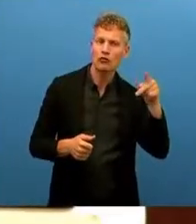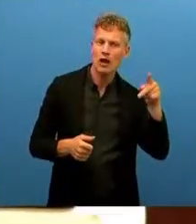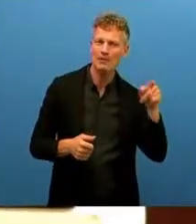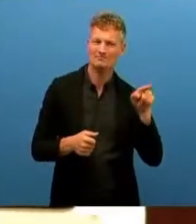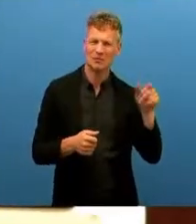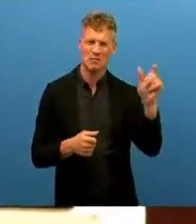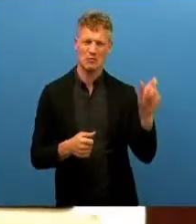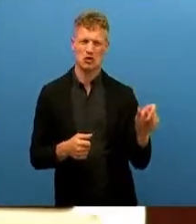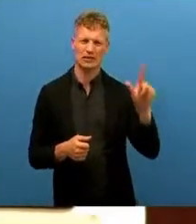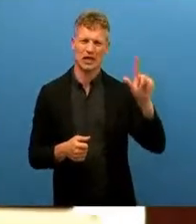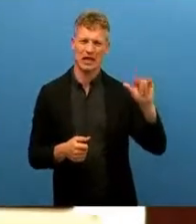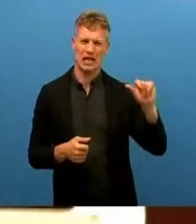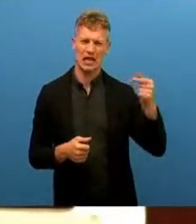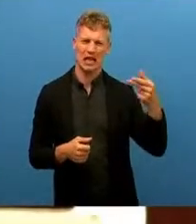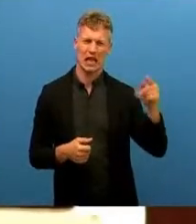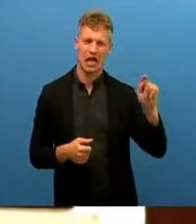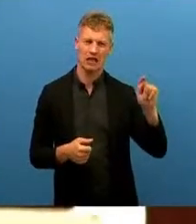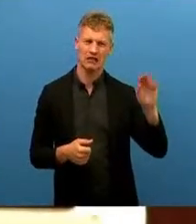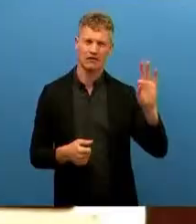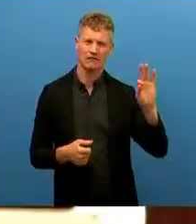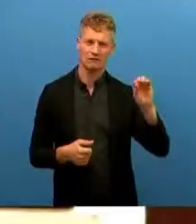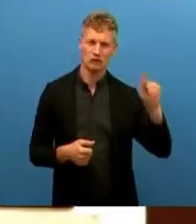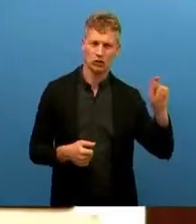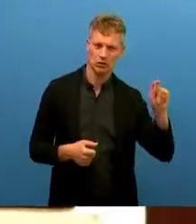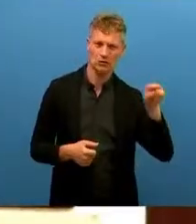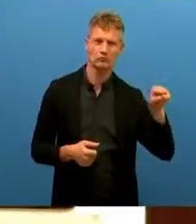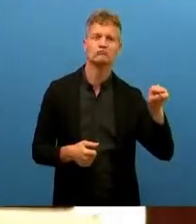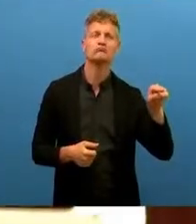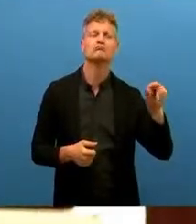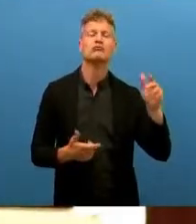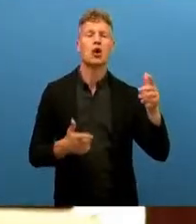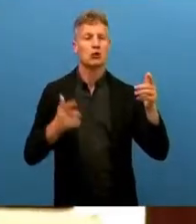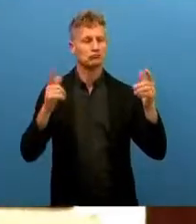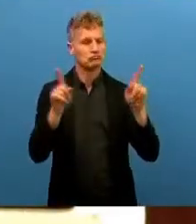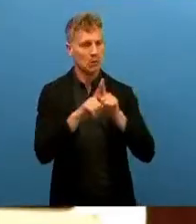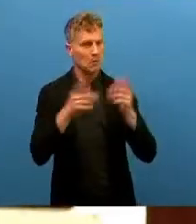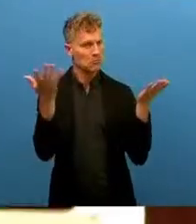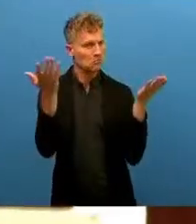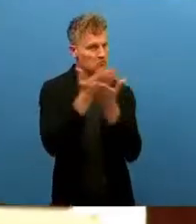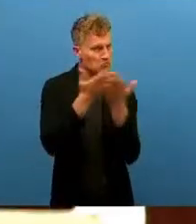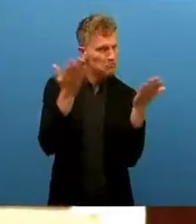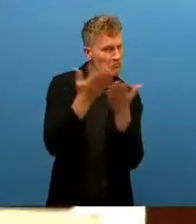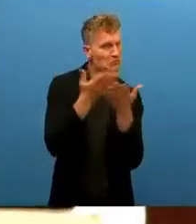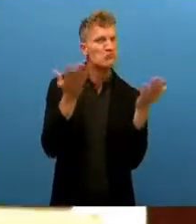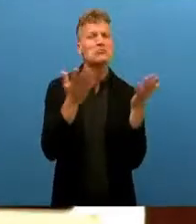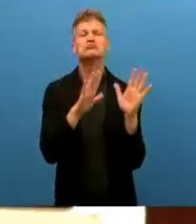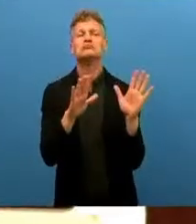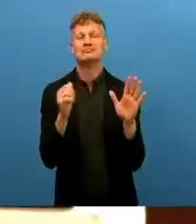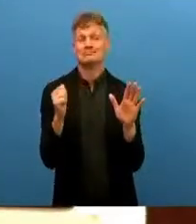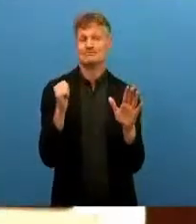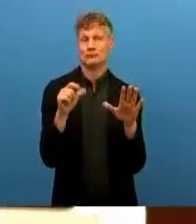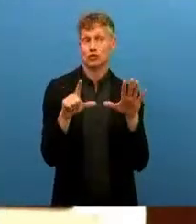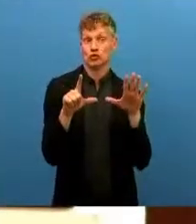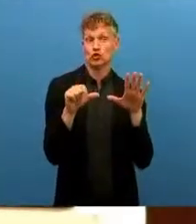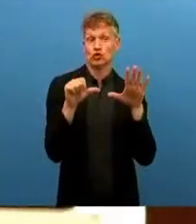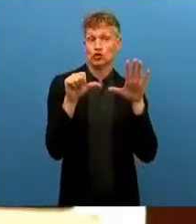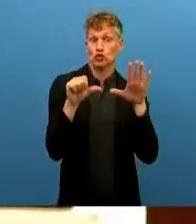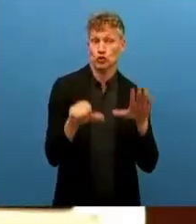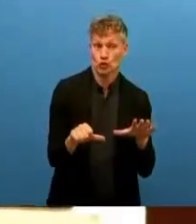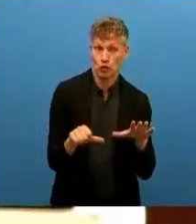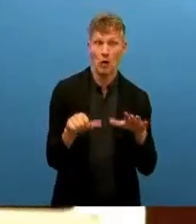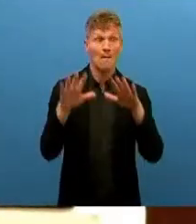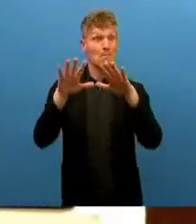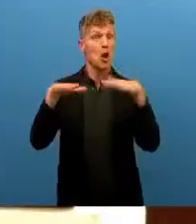was recognized in this way also by a national parliament. In June, the Parliament approved the bill in accordance with the report of